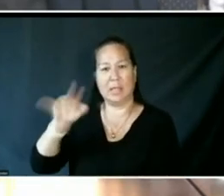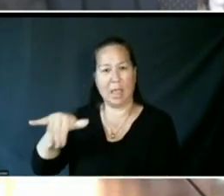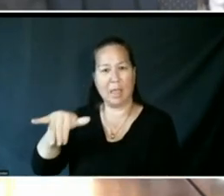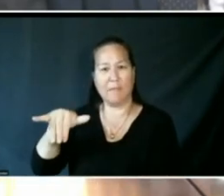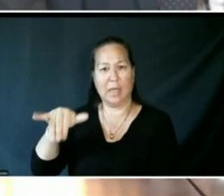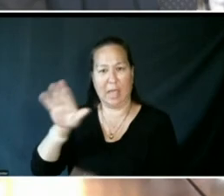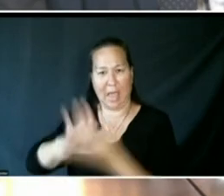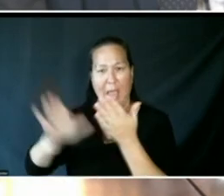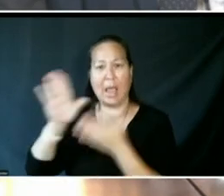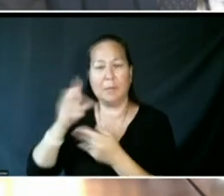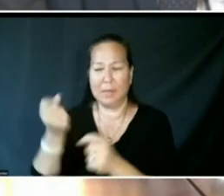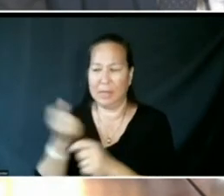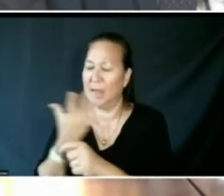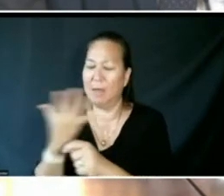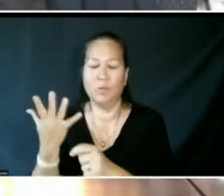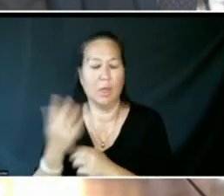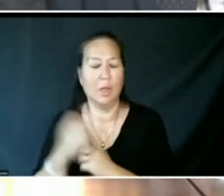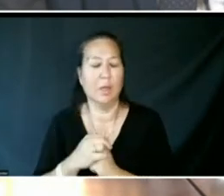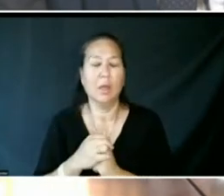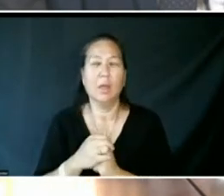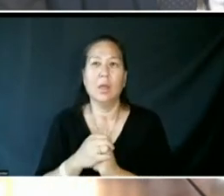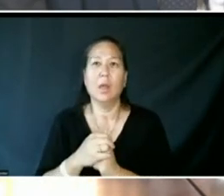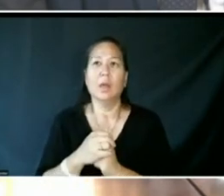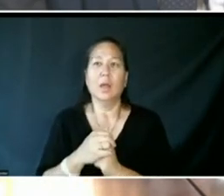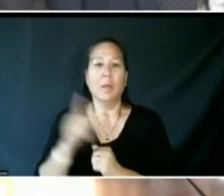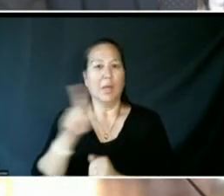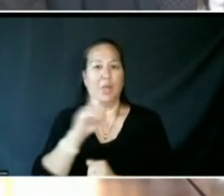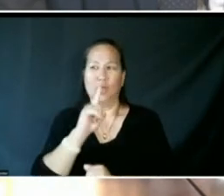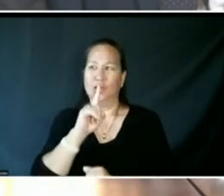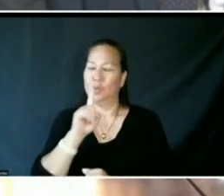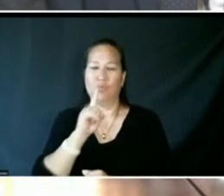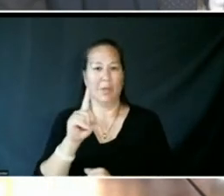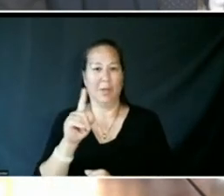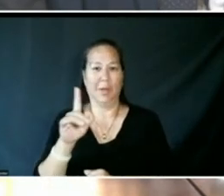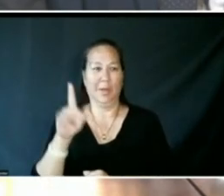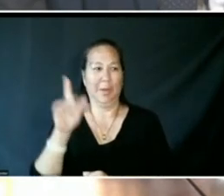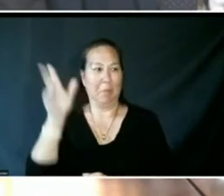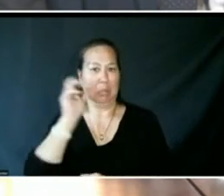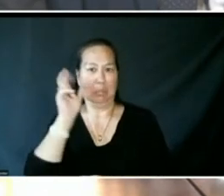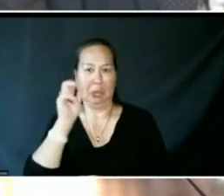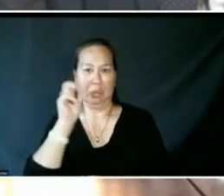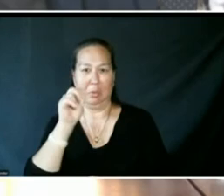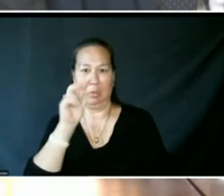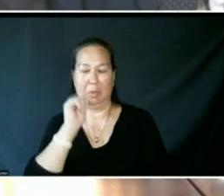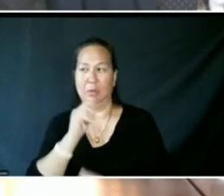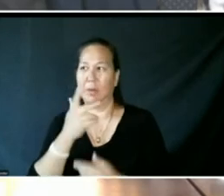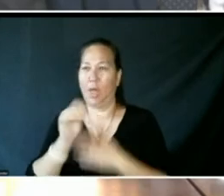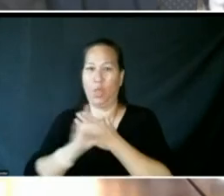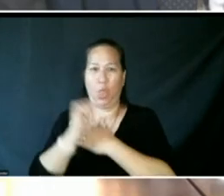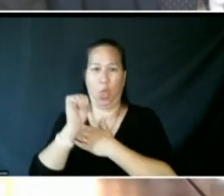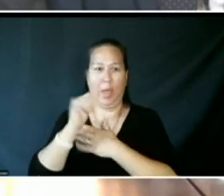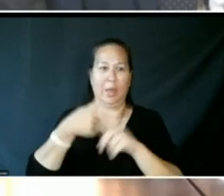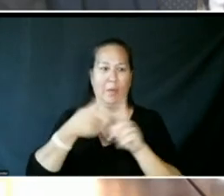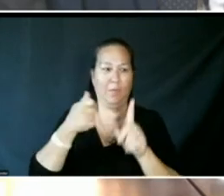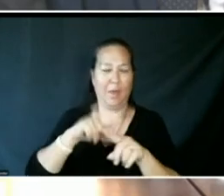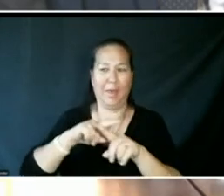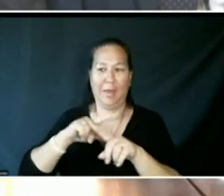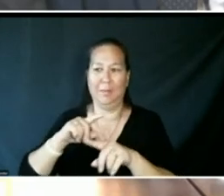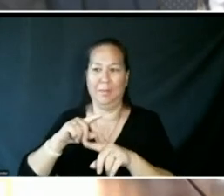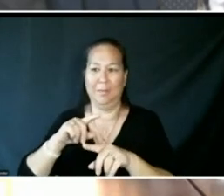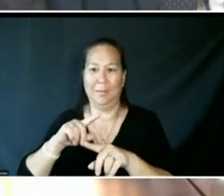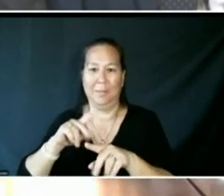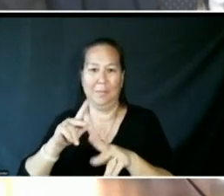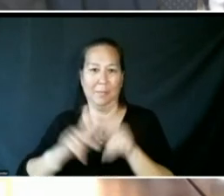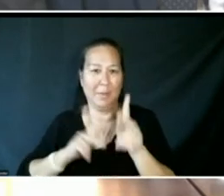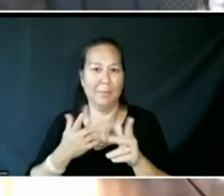had been receiving threats from a video had been posted by some QAnon supporters. And at that point, we had